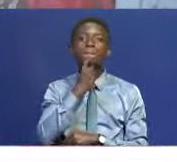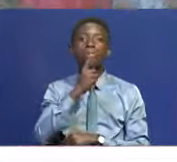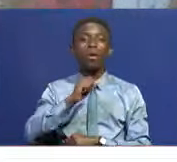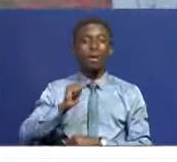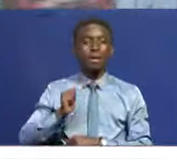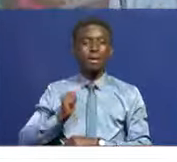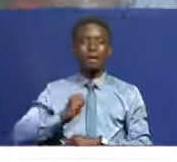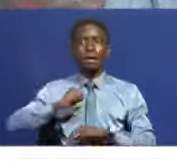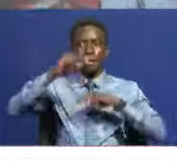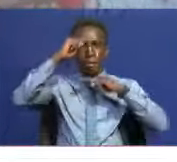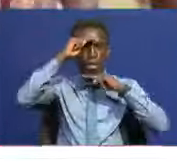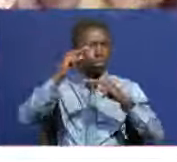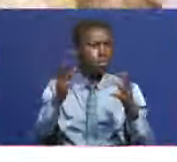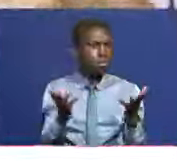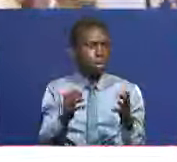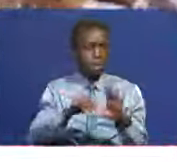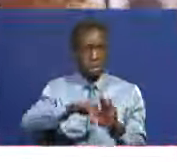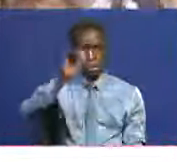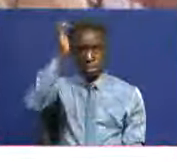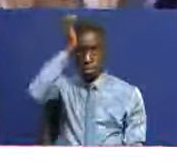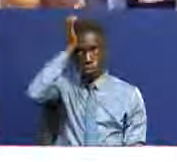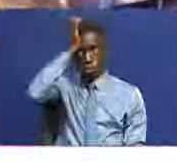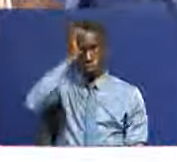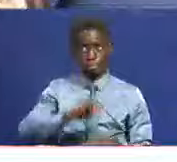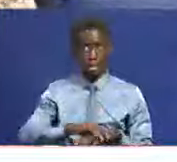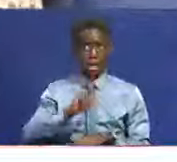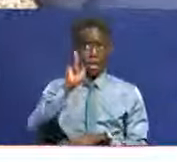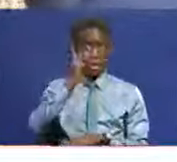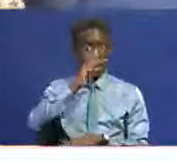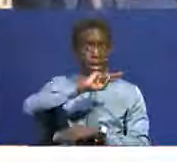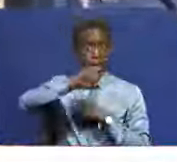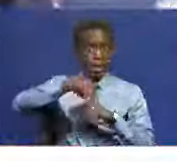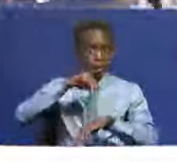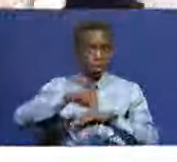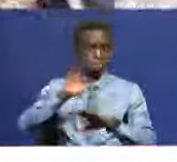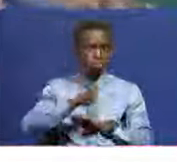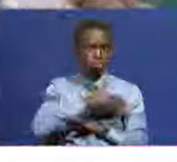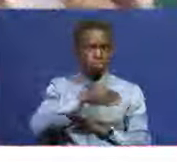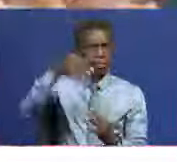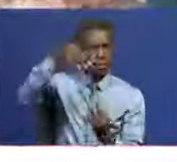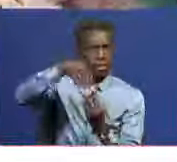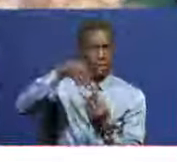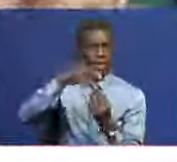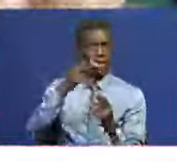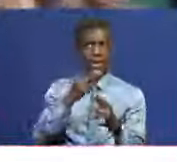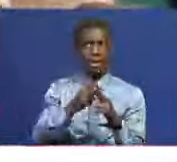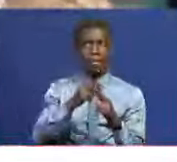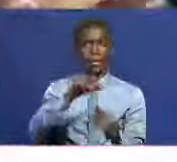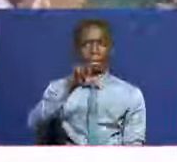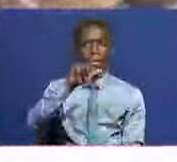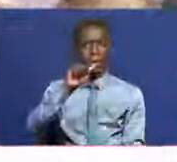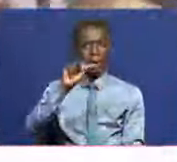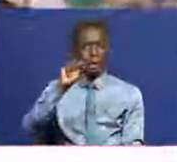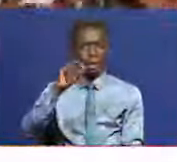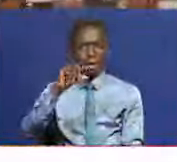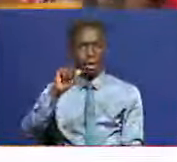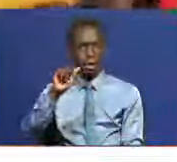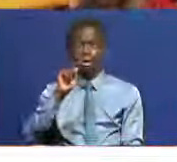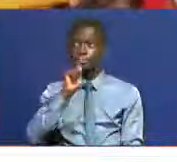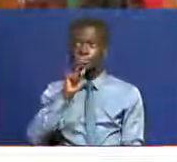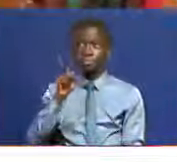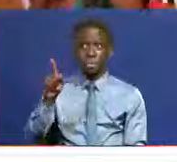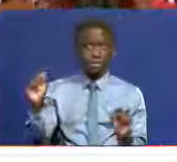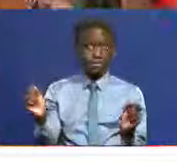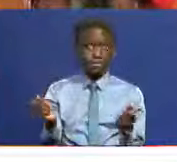Eldoret. The Kenya National Music Festival Executive Secretary, Janet Langat, explained that the concert will